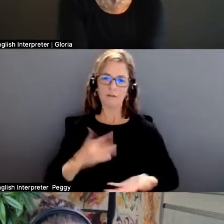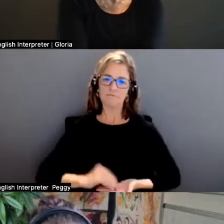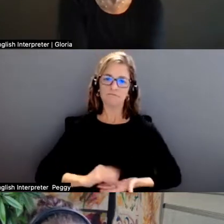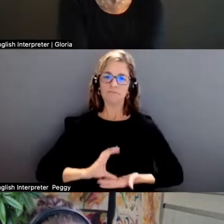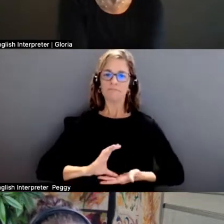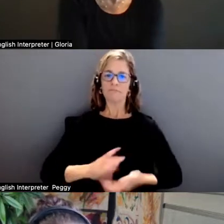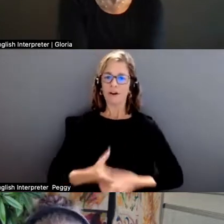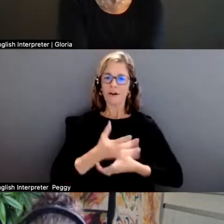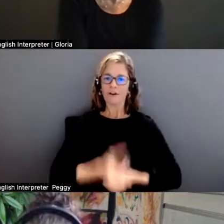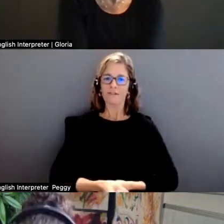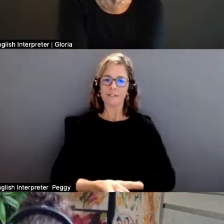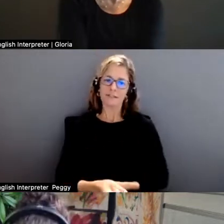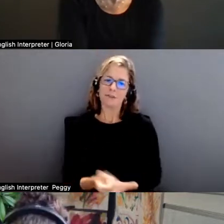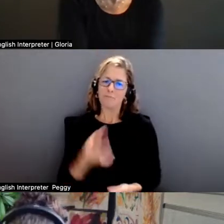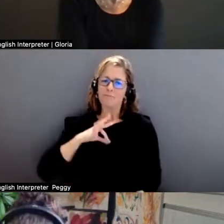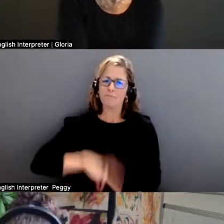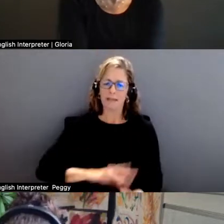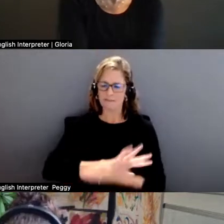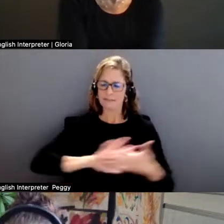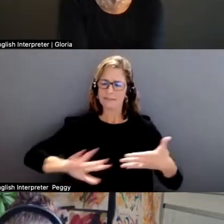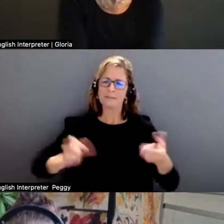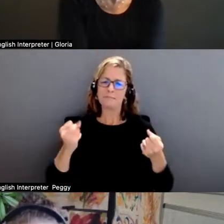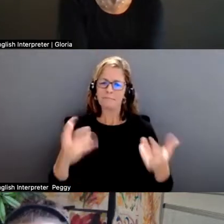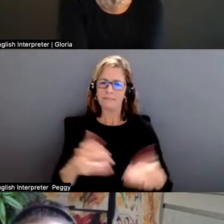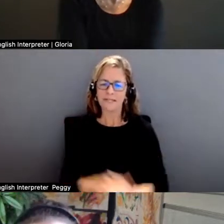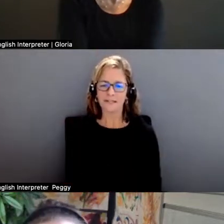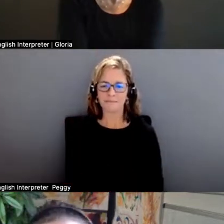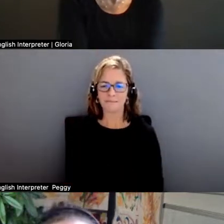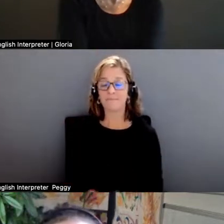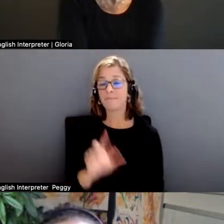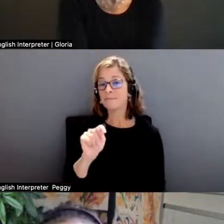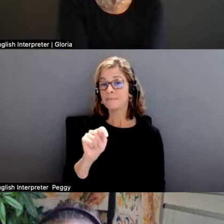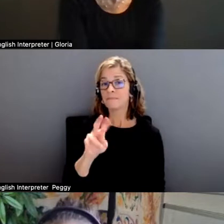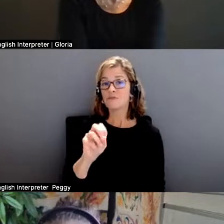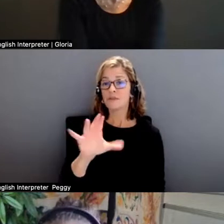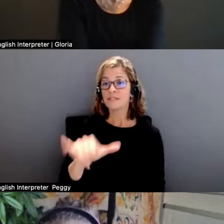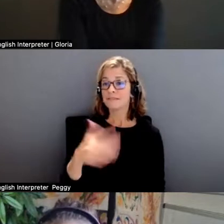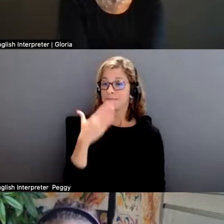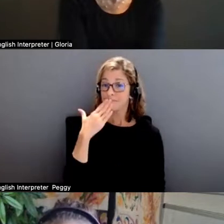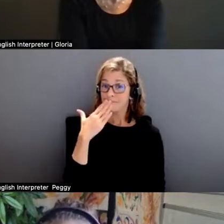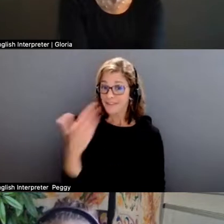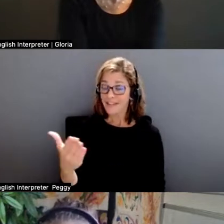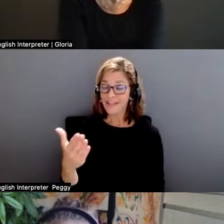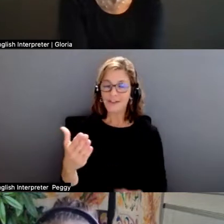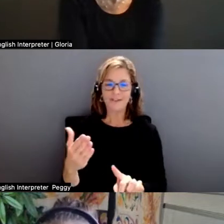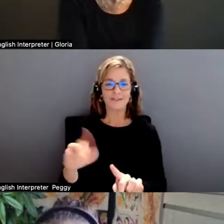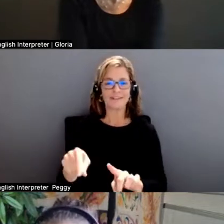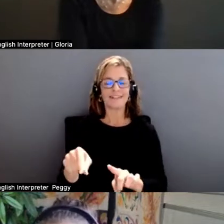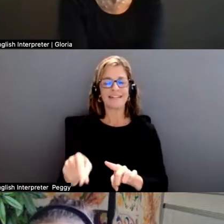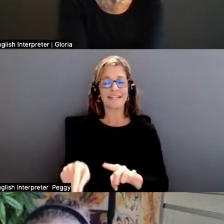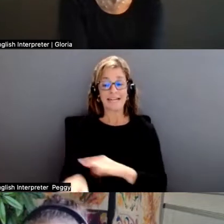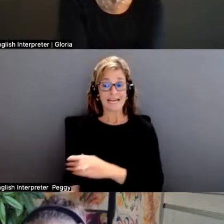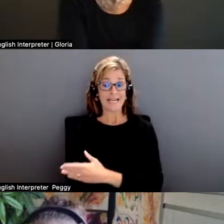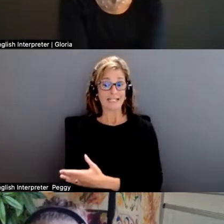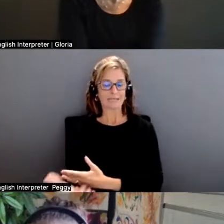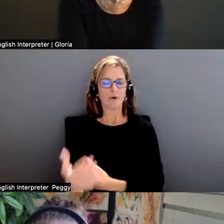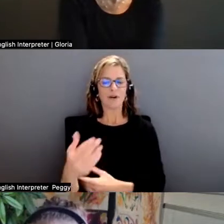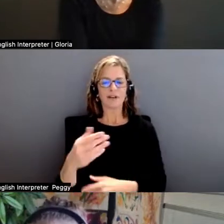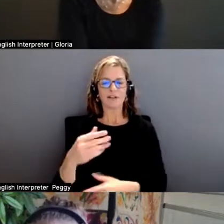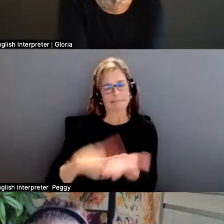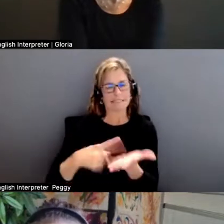That's great. Thanks so much, Stephanie. It's interesting. We were just having a conversation this morning at AlphaPlus about M-learning as